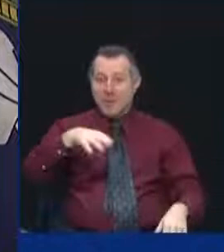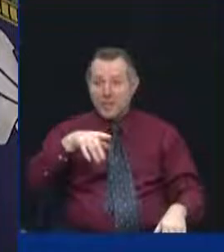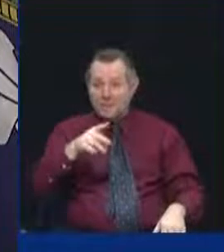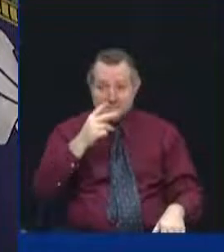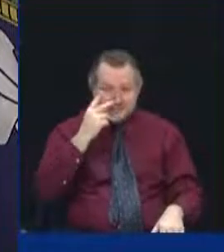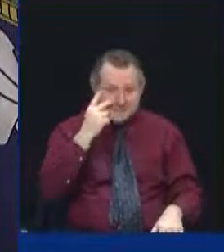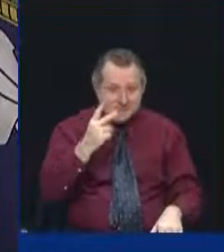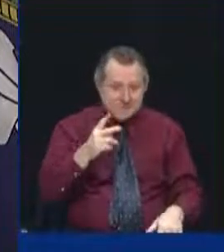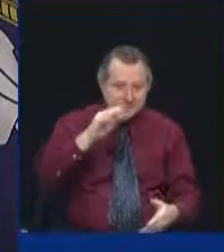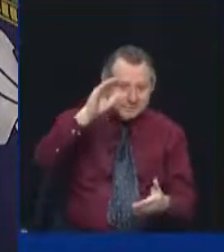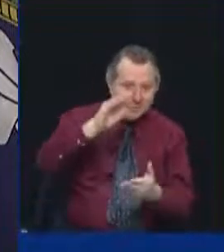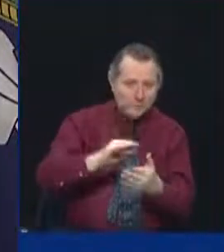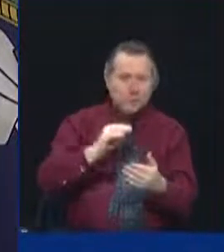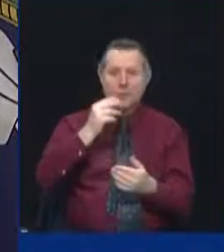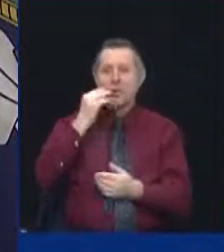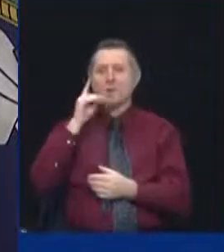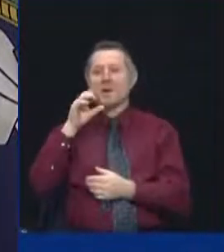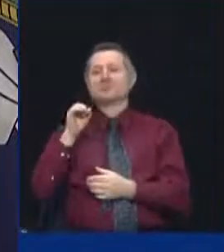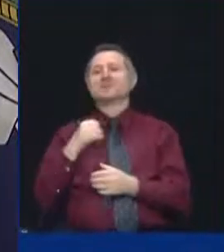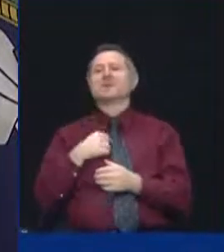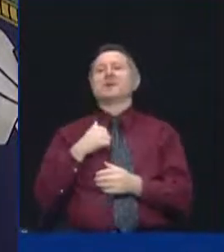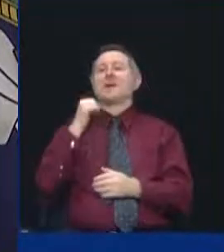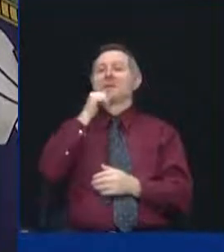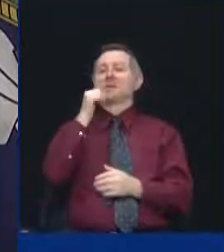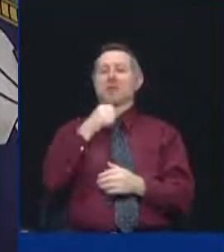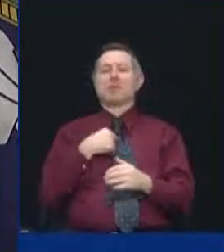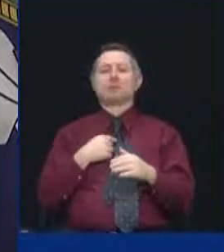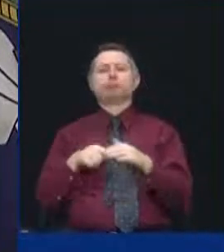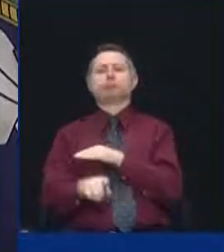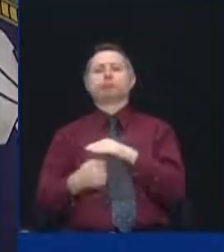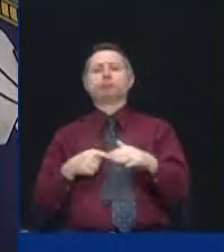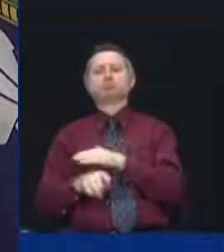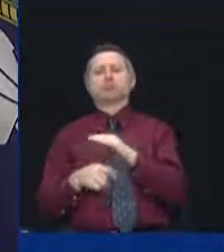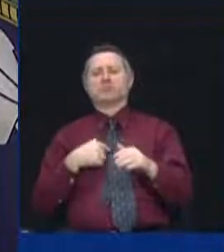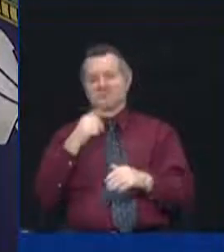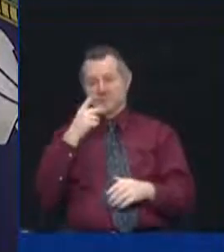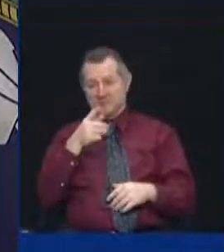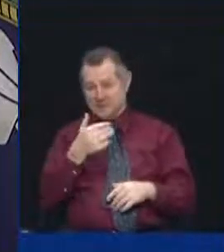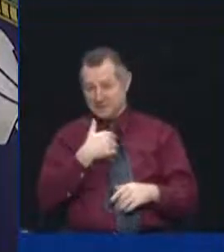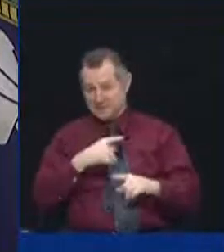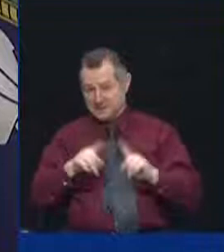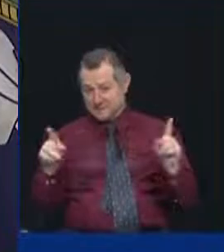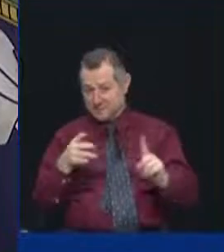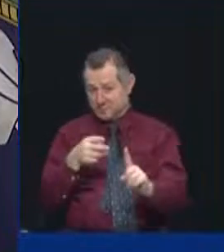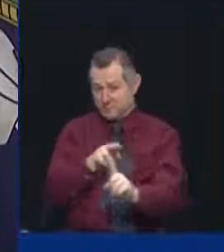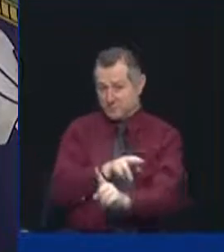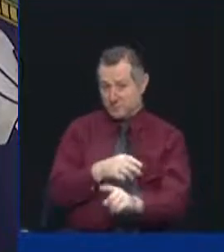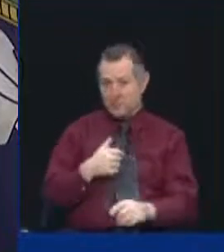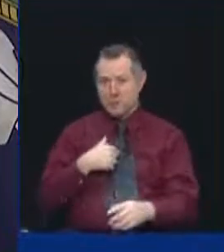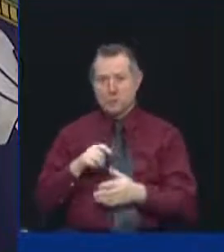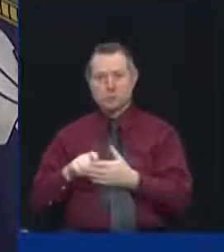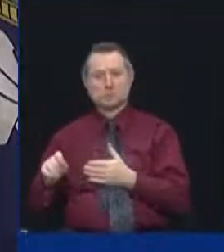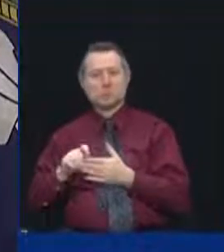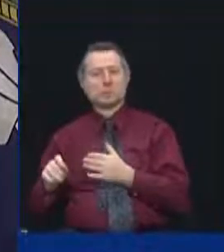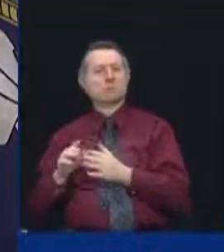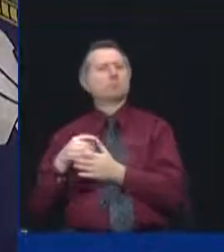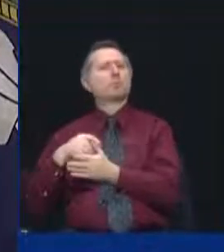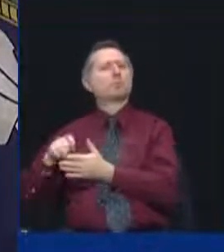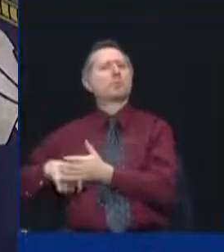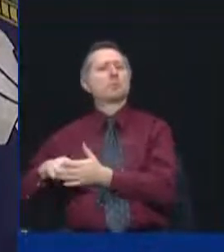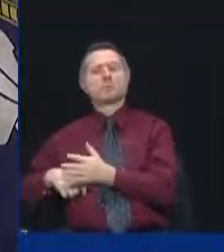I ride every day. I'm out there. Well, then you have a different opinion than your editorial board of your newspaper? I don't work with my editorial board. You know,